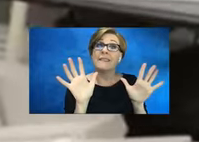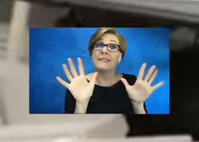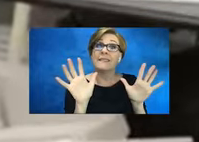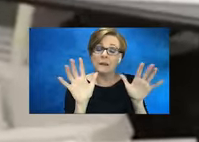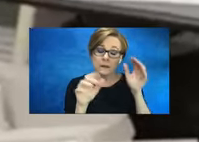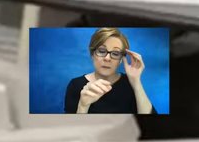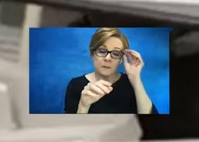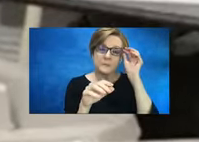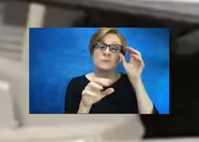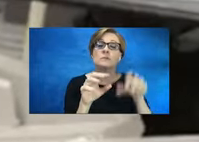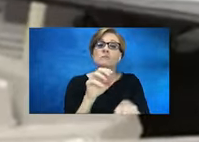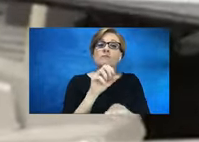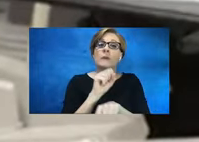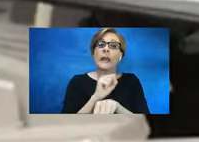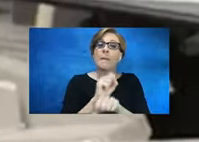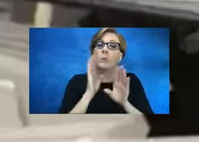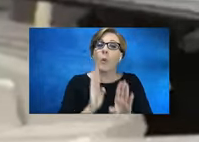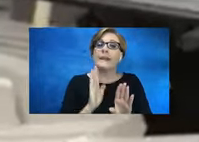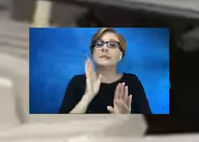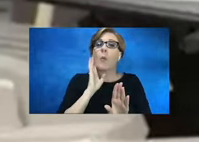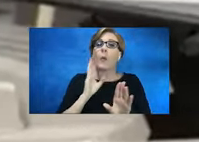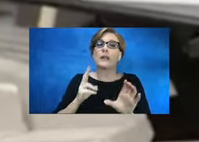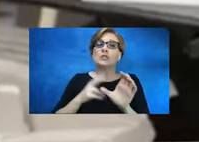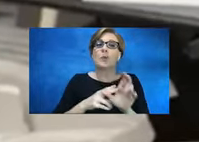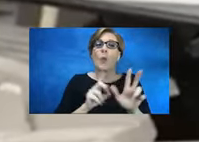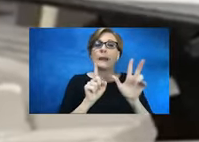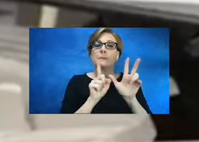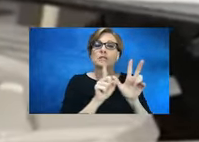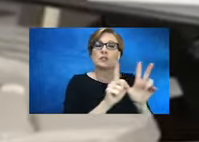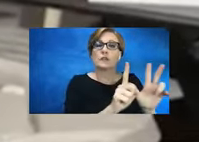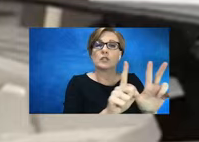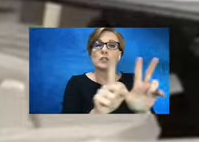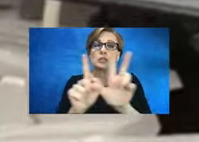go along with those observers, and the observers would then fill in how